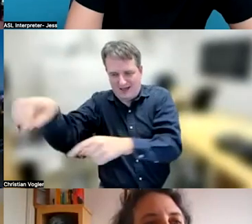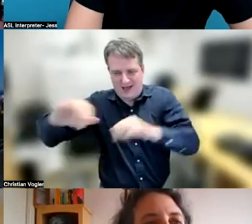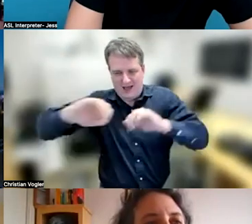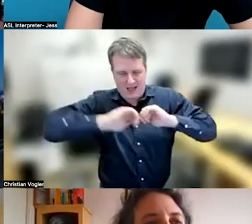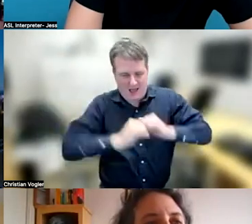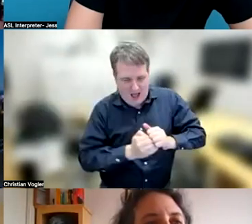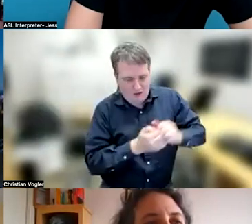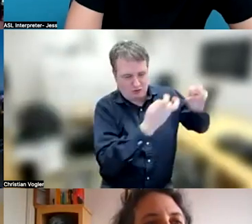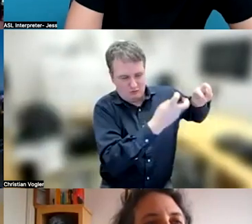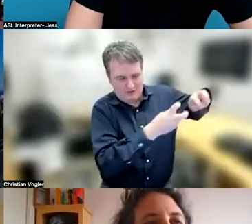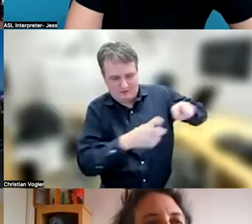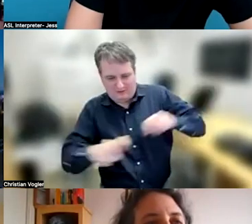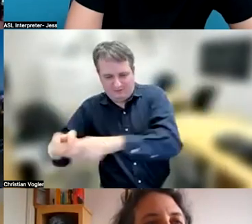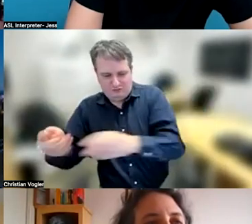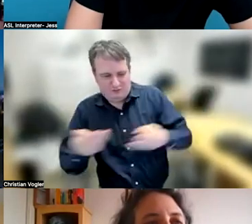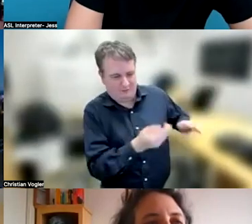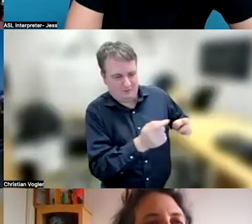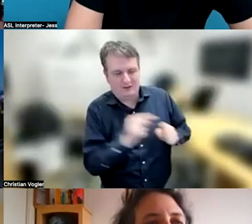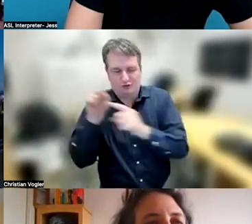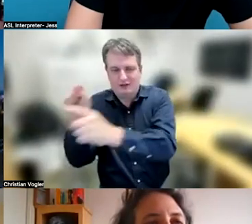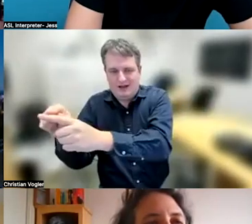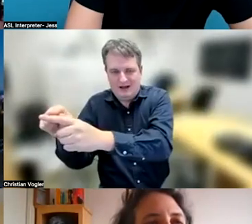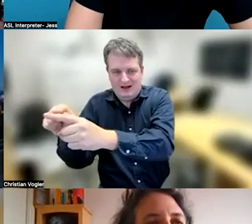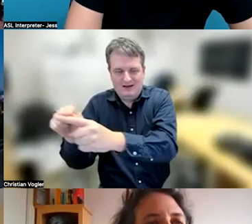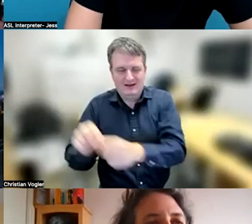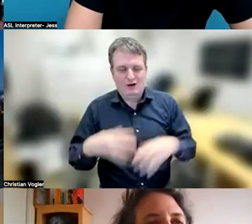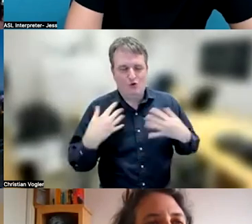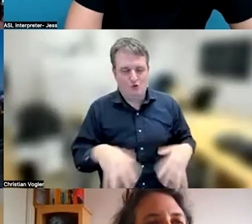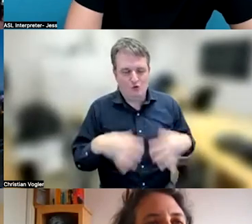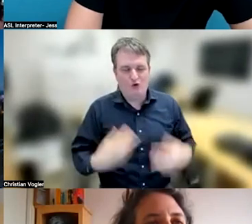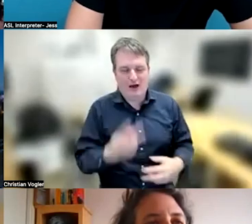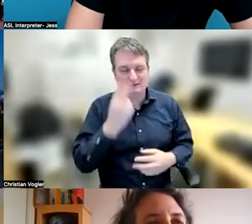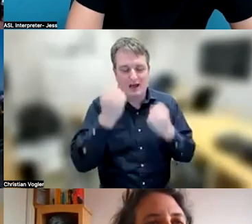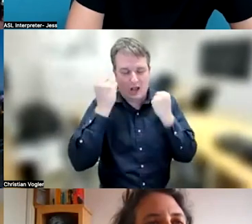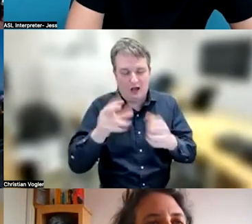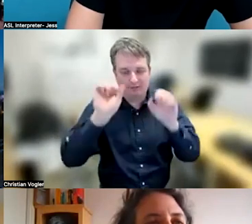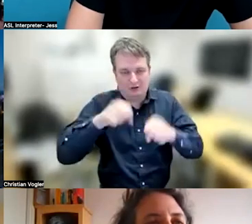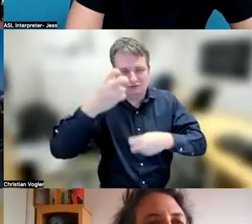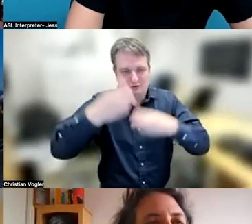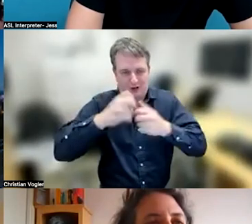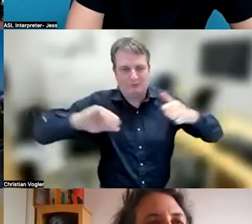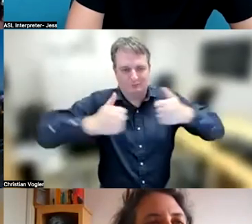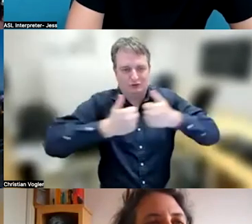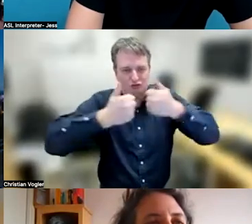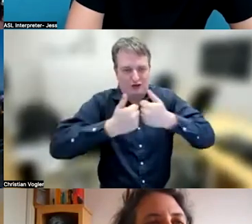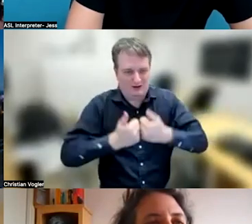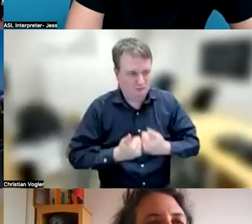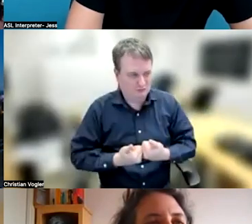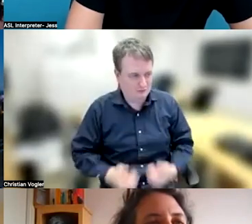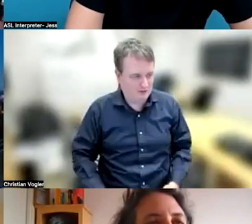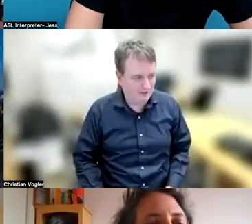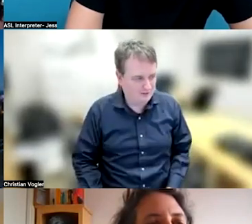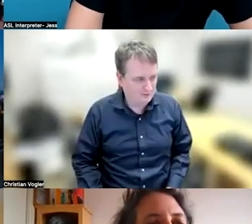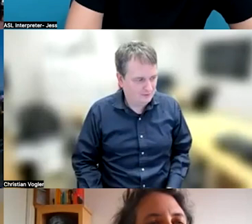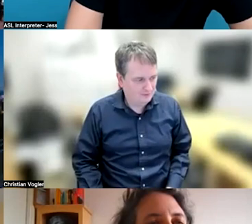and being able to get to that future point, how we're going to navigate those things and how we're going to get there. And I really see a lot